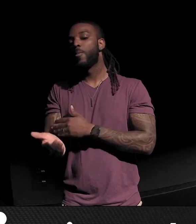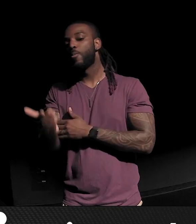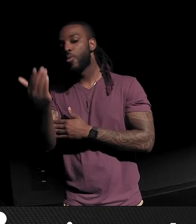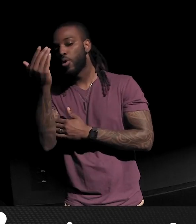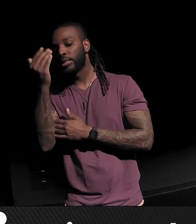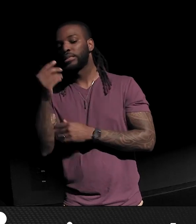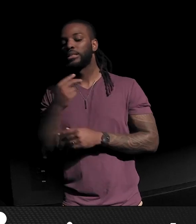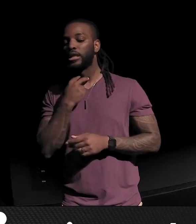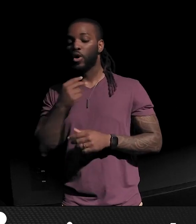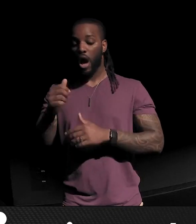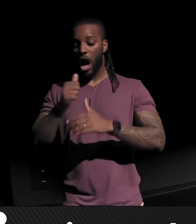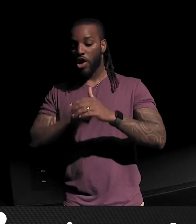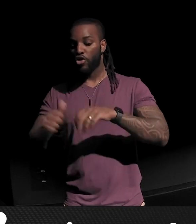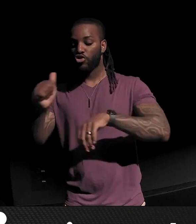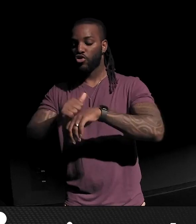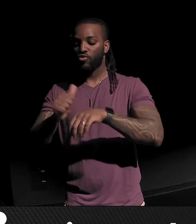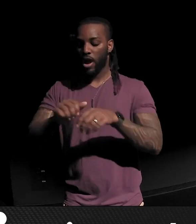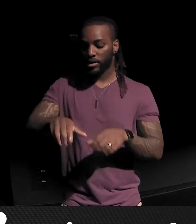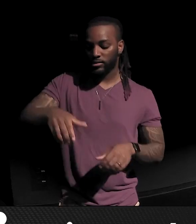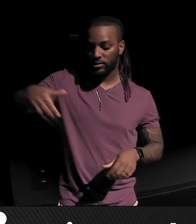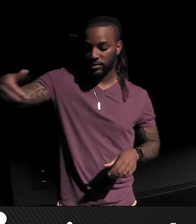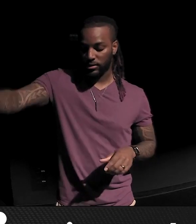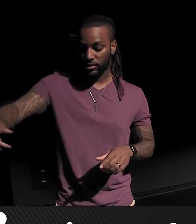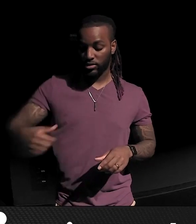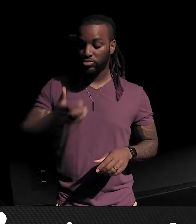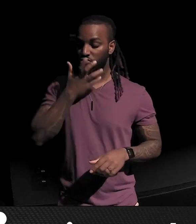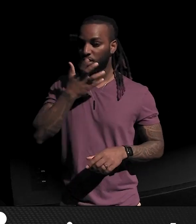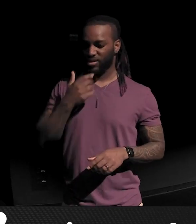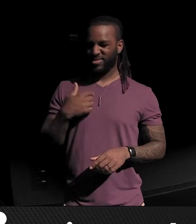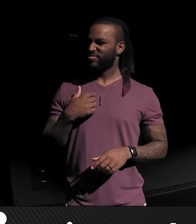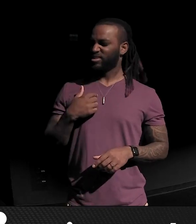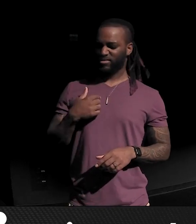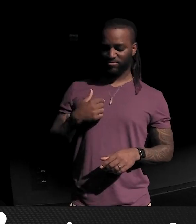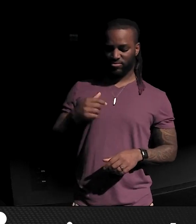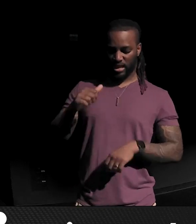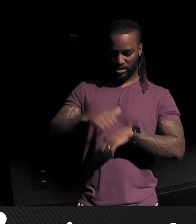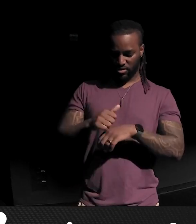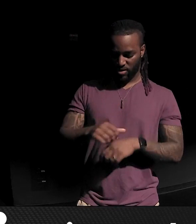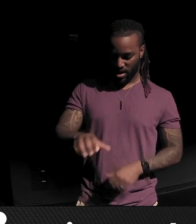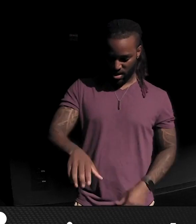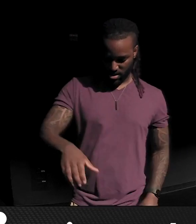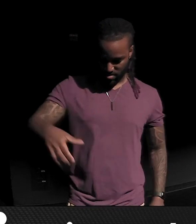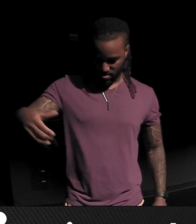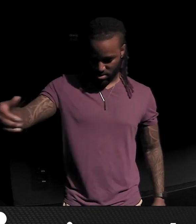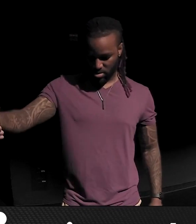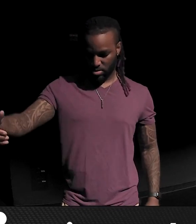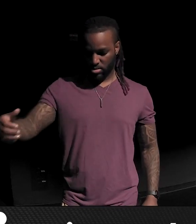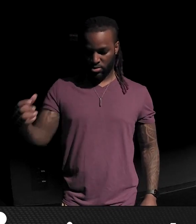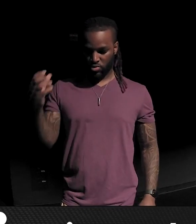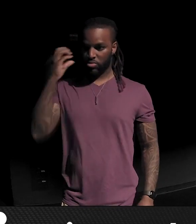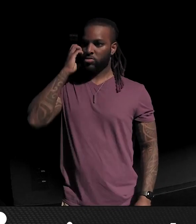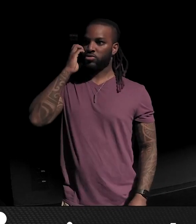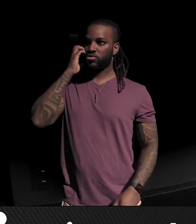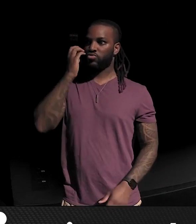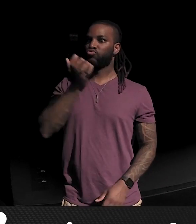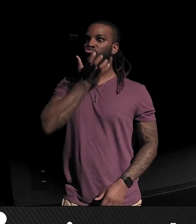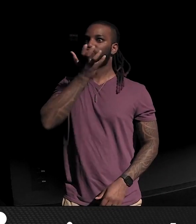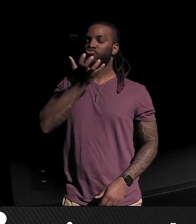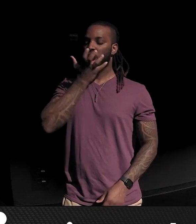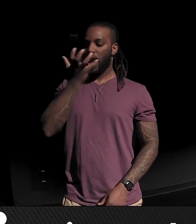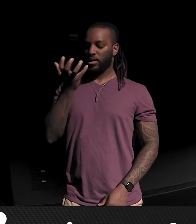up the rock, you'll see like a little patch of grass. So I walked around and I picked up all these rocks. The thickest tuft of grass I could find was like the size of a human